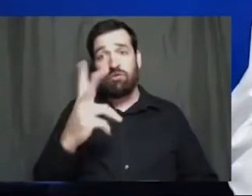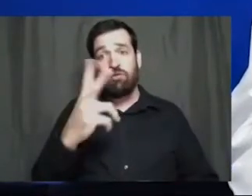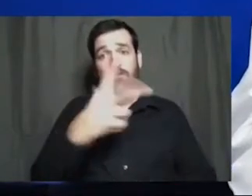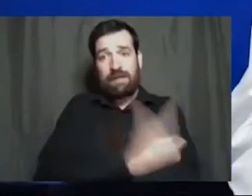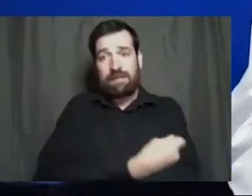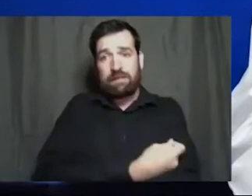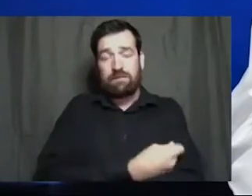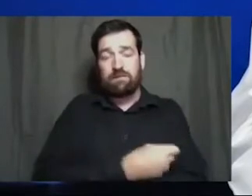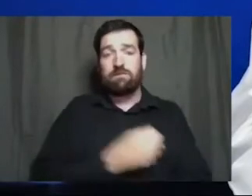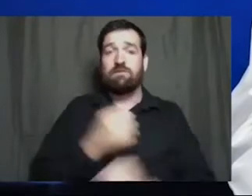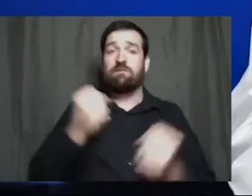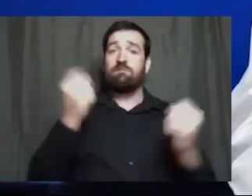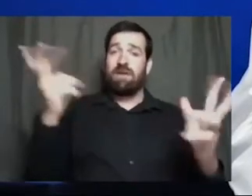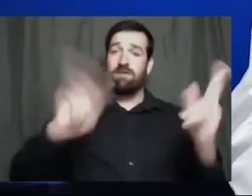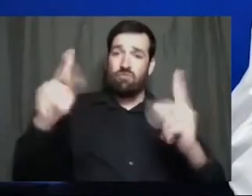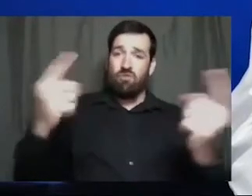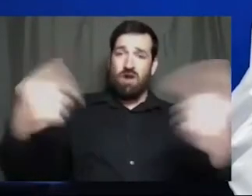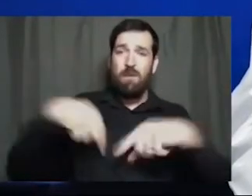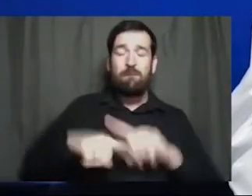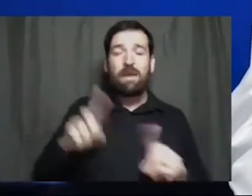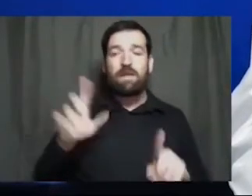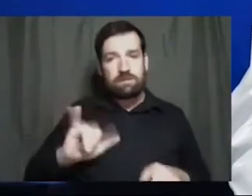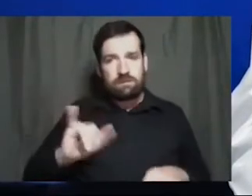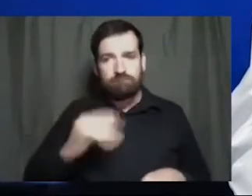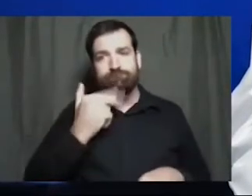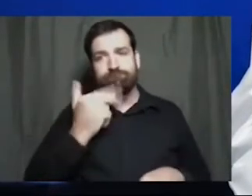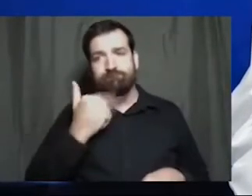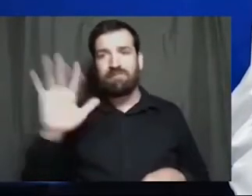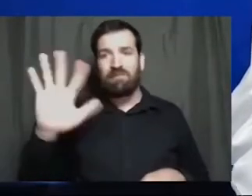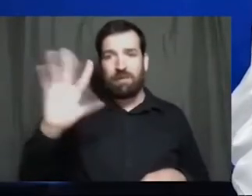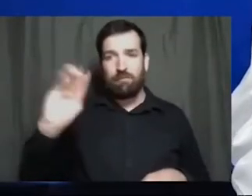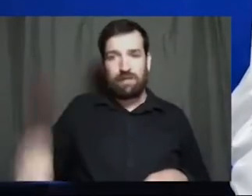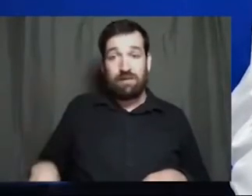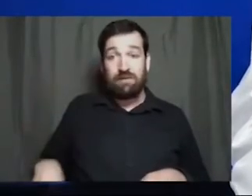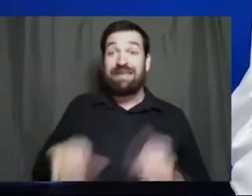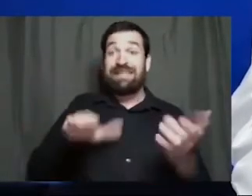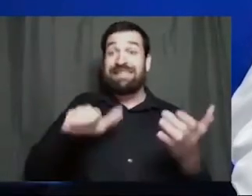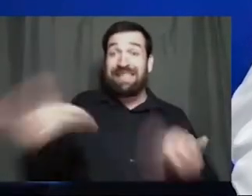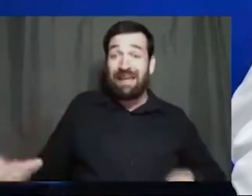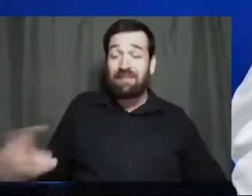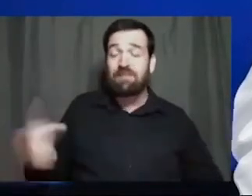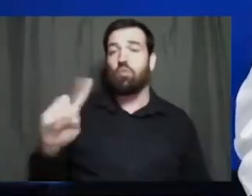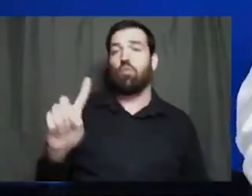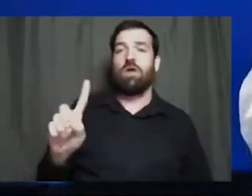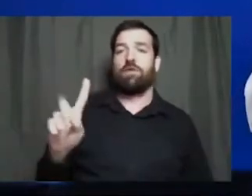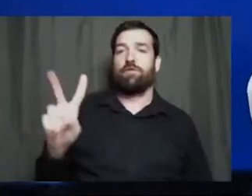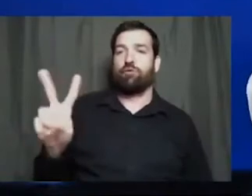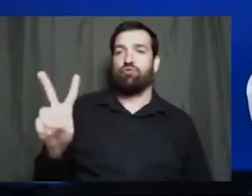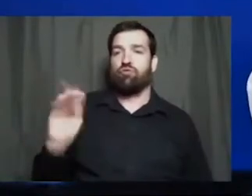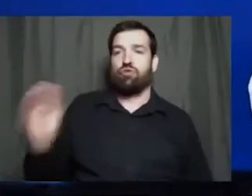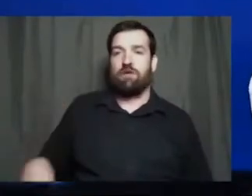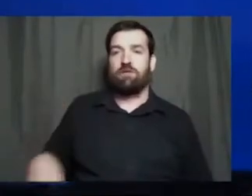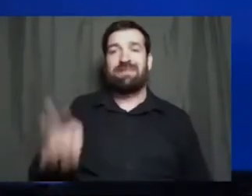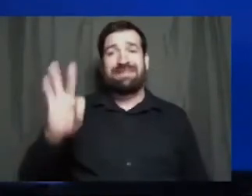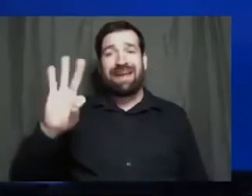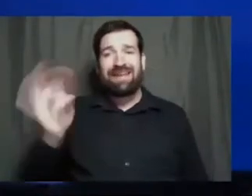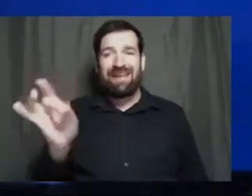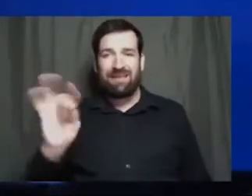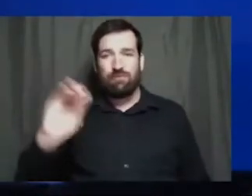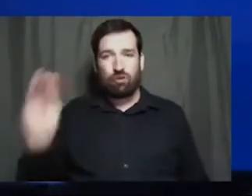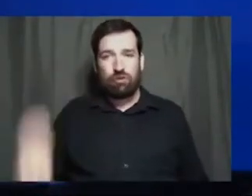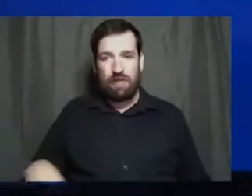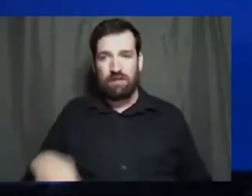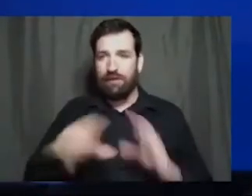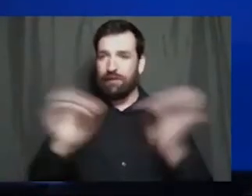come to the hospital, but it's like 5%, and the deaths are like 1 or 2% vaccinated and 98% unvaccinated. There's no question the vaccine